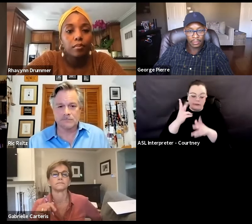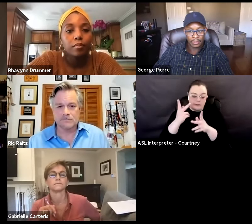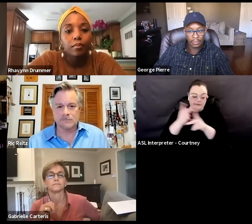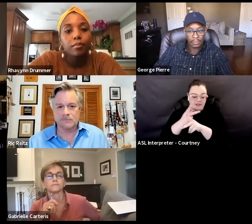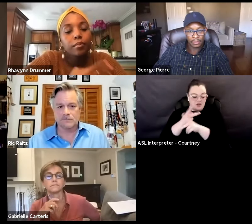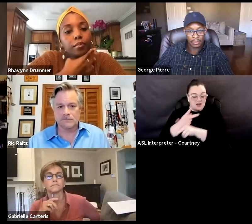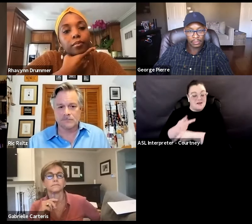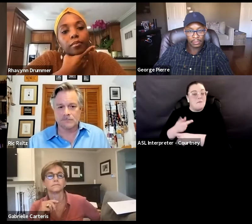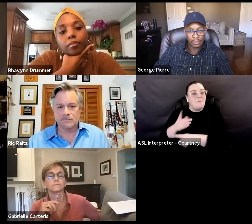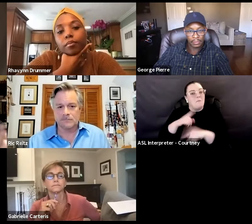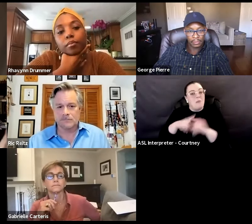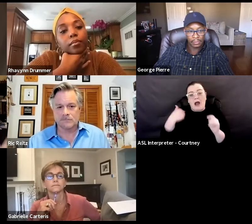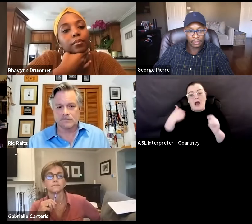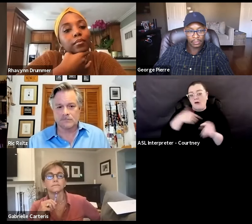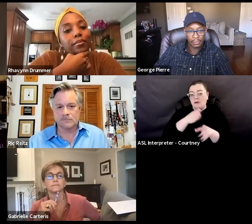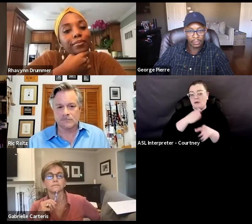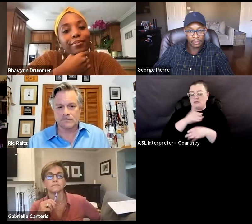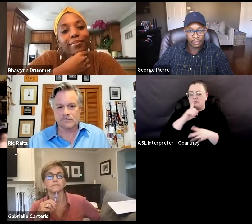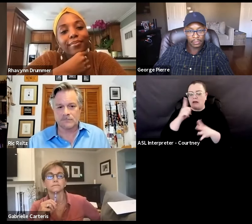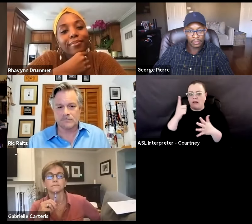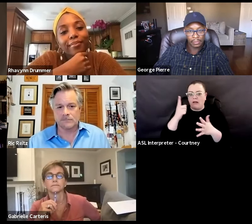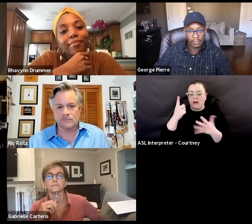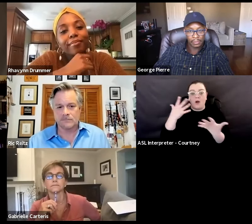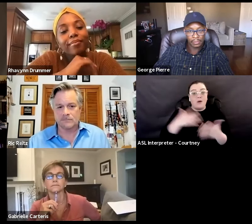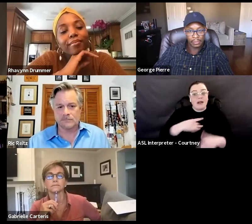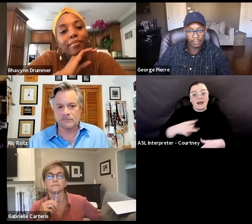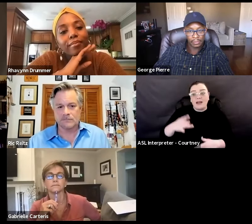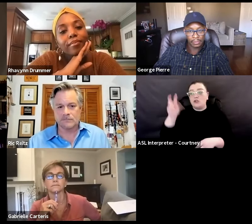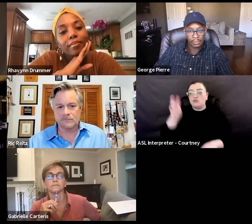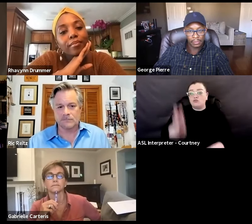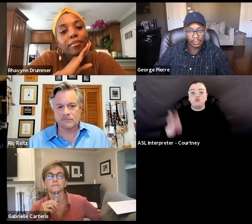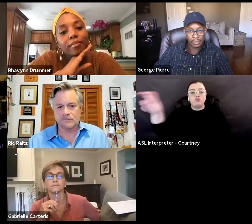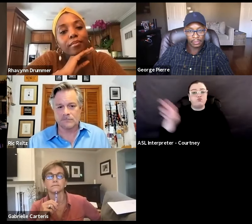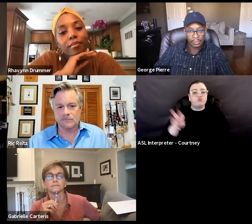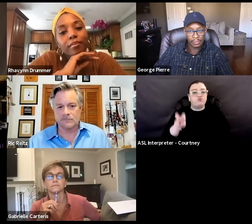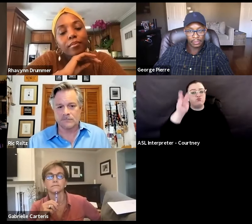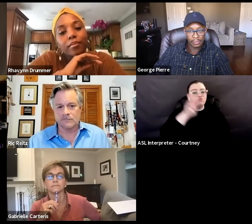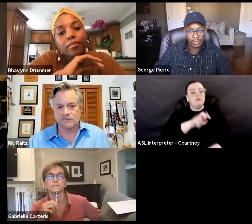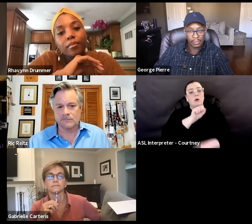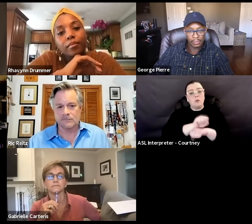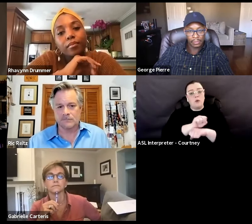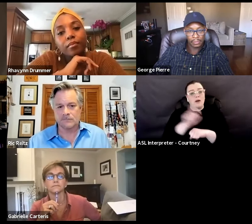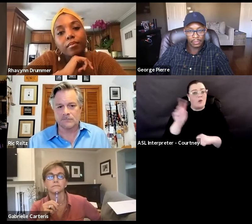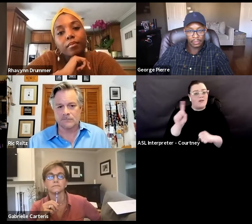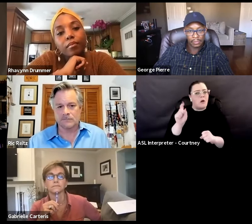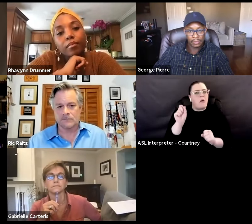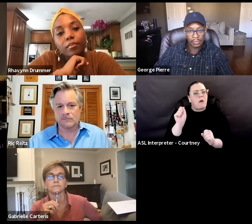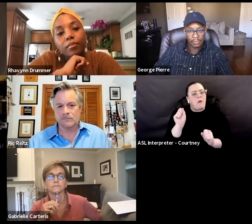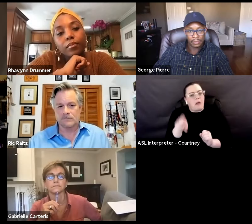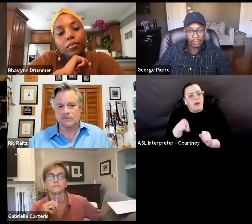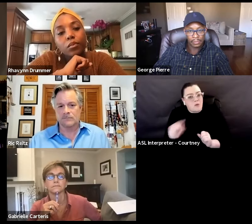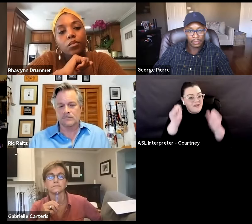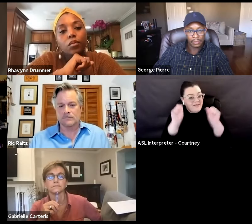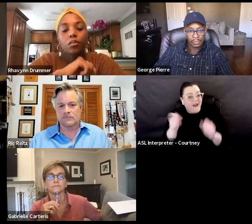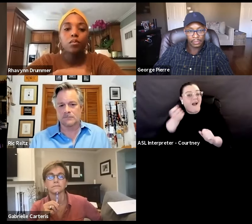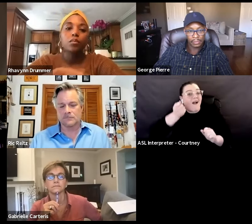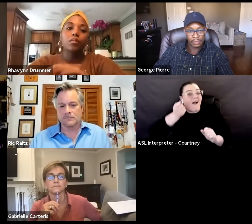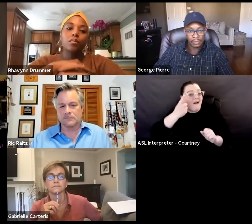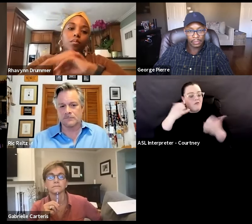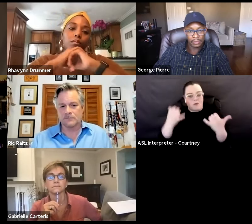carnival type business. So we want to be able to work wherever we want to work. And yes, in a sense, you can do that. But you need to understand there